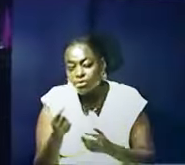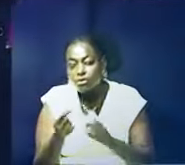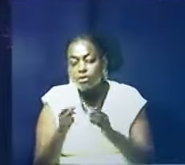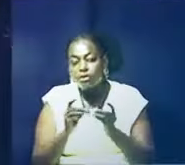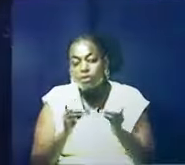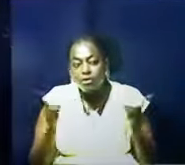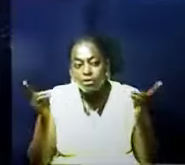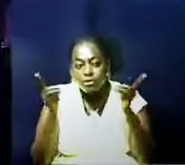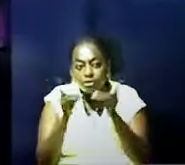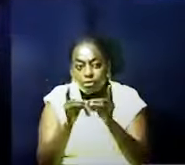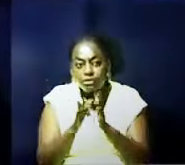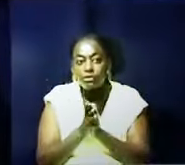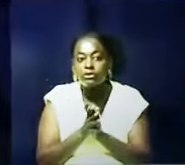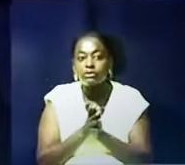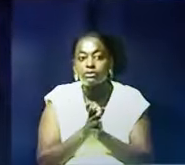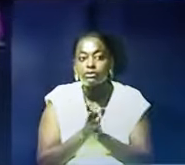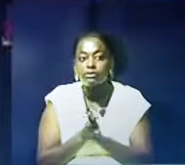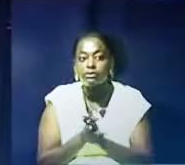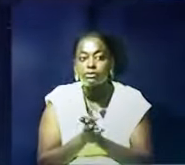spiritual vigor.